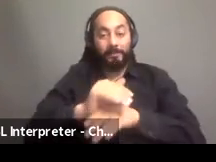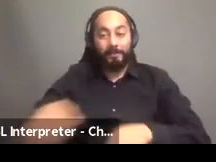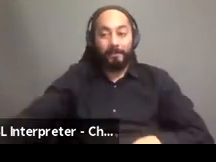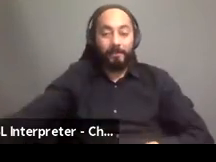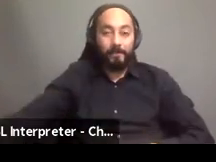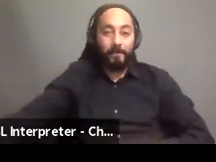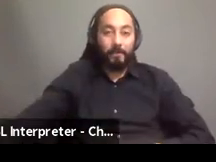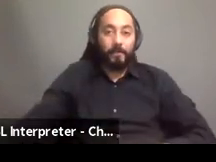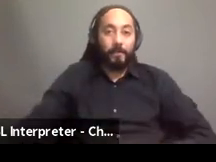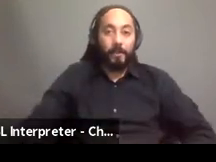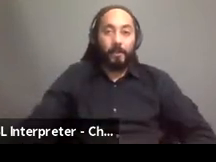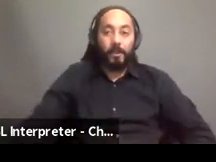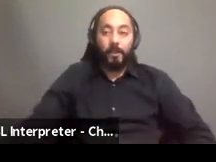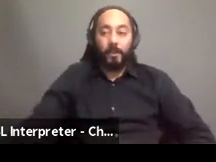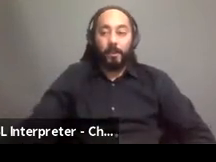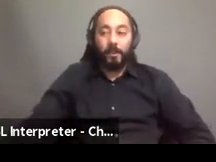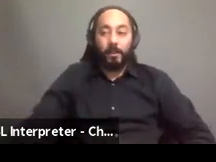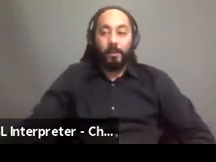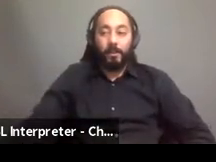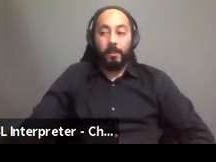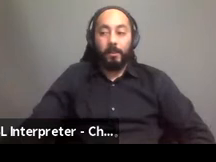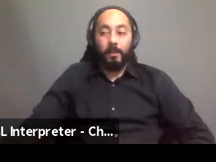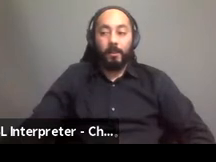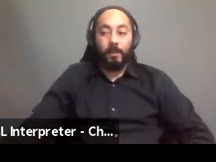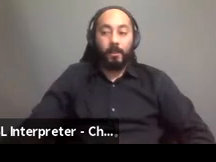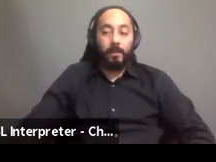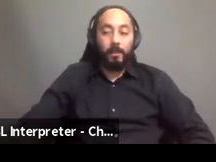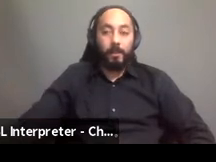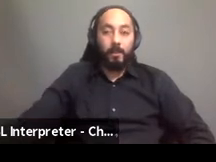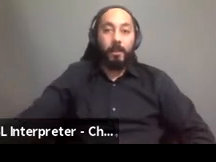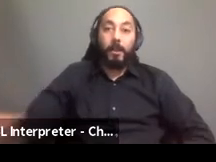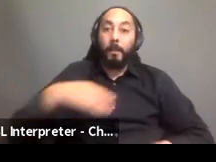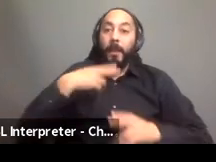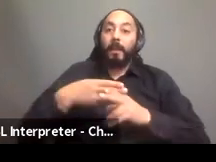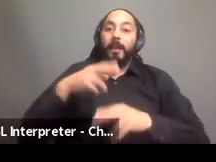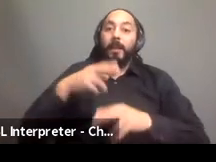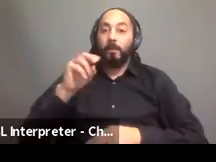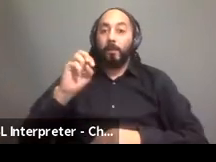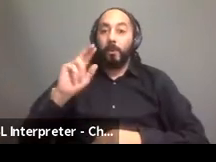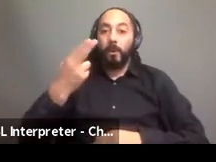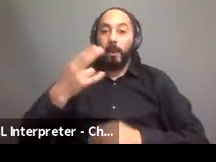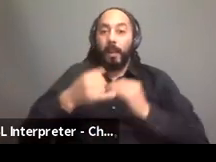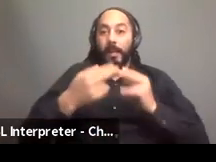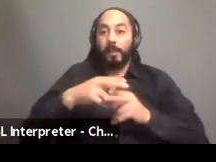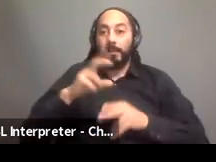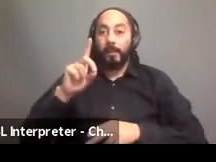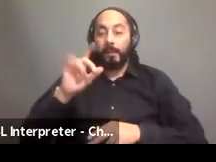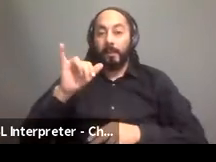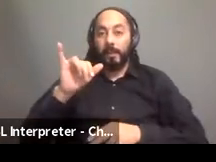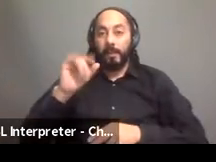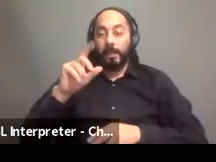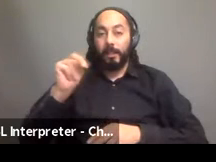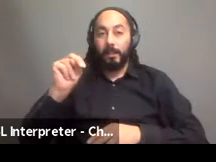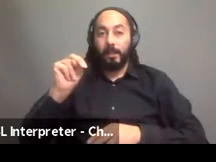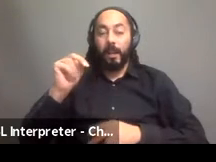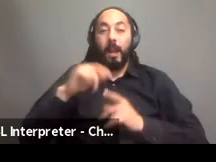Perfect. And my name is Nora Dillon. I'm a legal advisor at the Ontario Human Rights Legal Support Centre on our